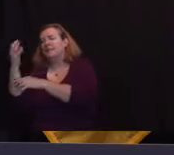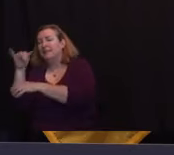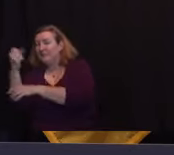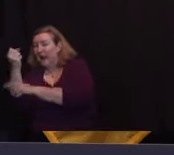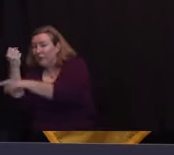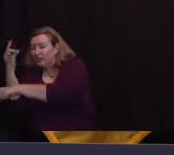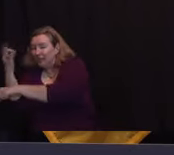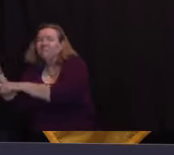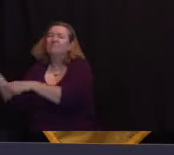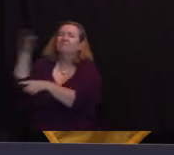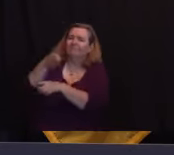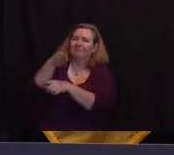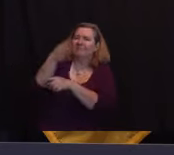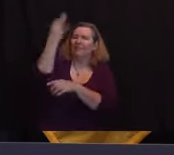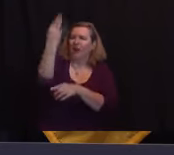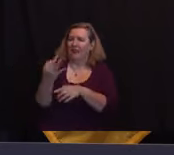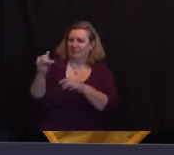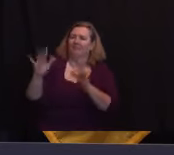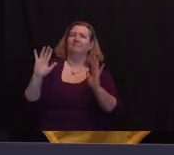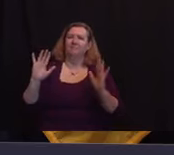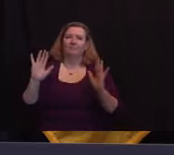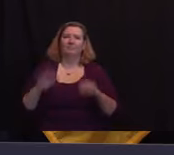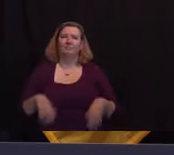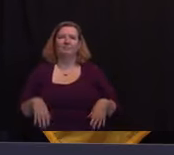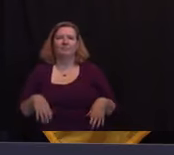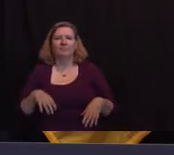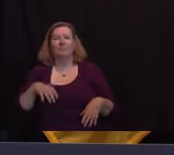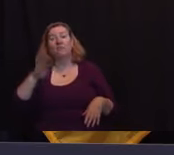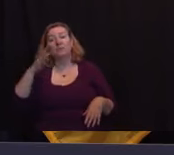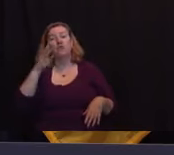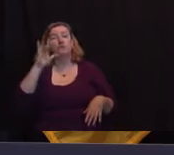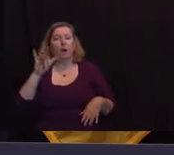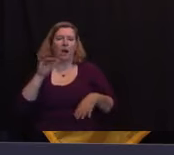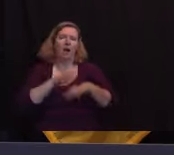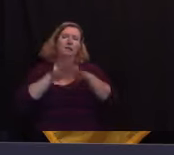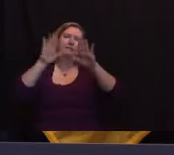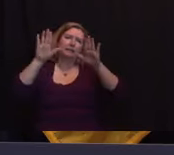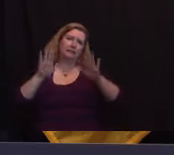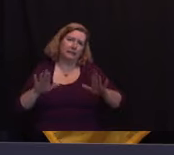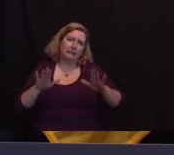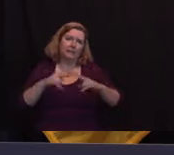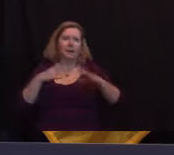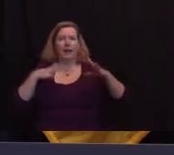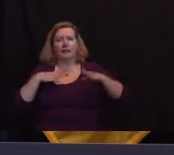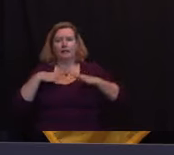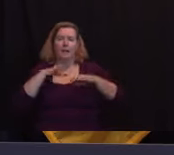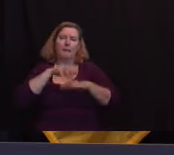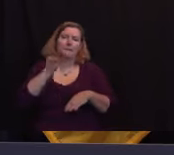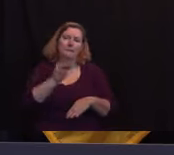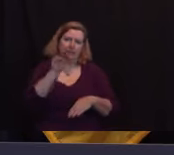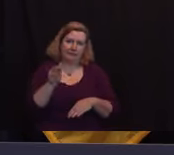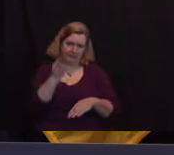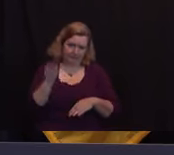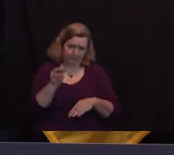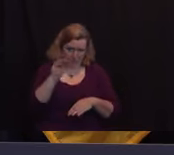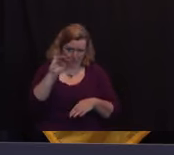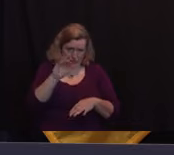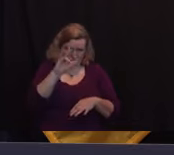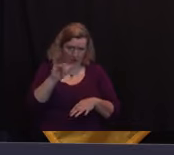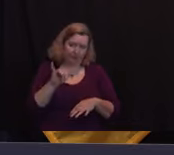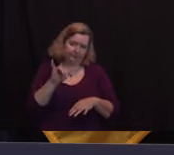signed. Just like the 4th of July, this year is a Sunday, so the national holiday is on Monday the 5th. Even though